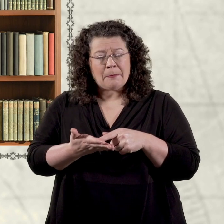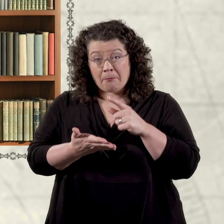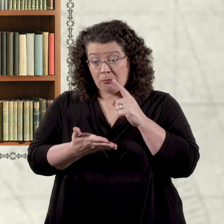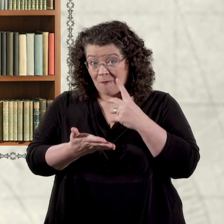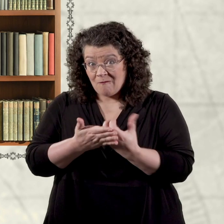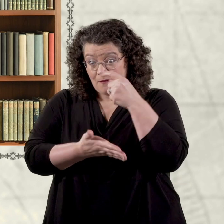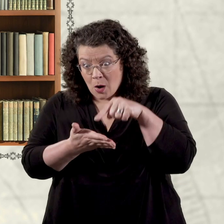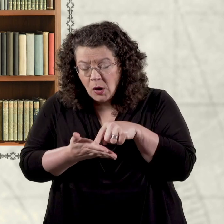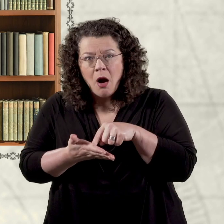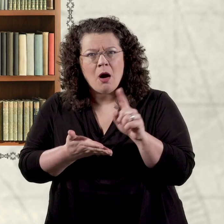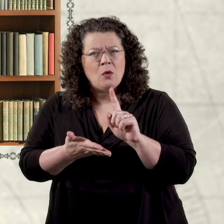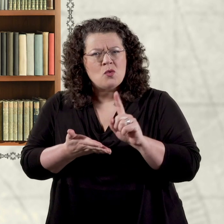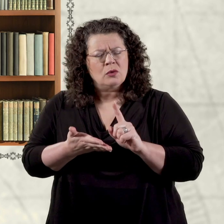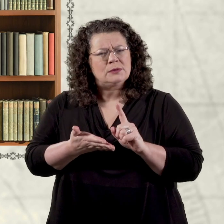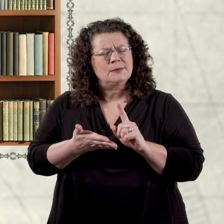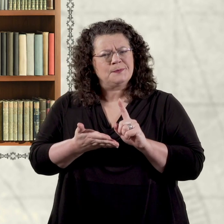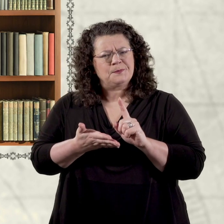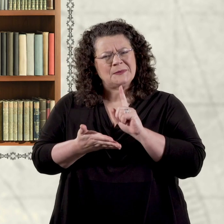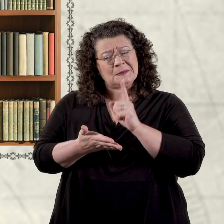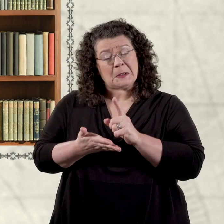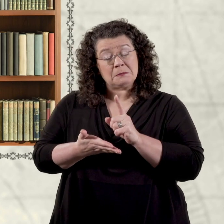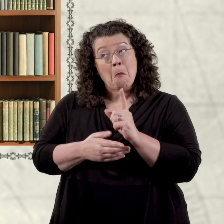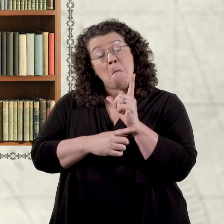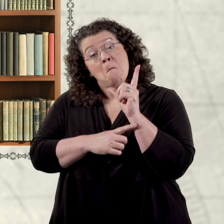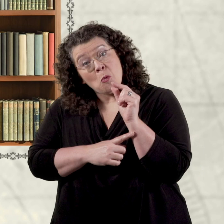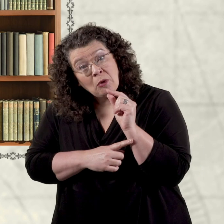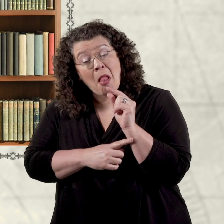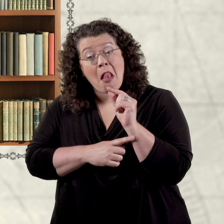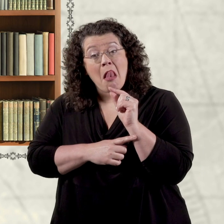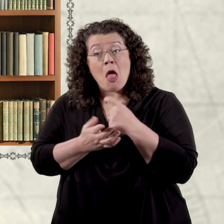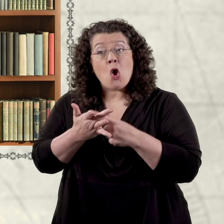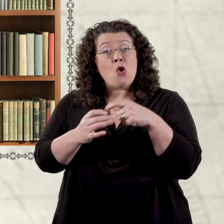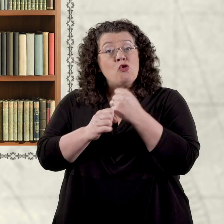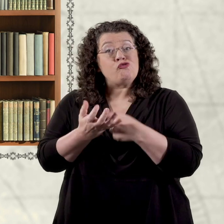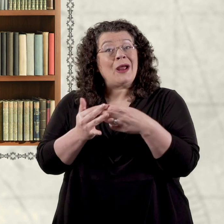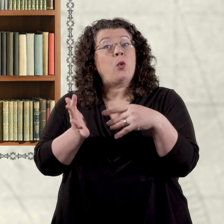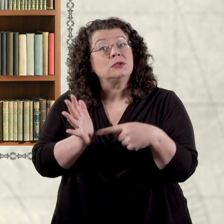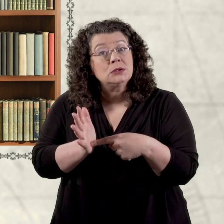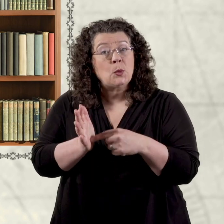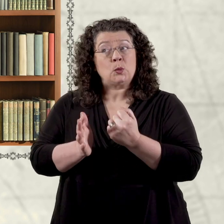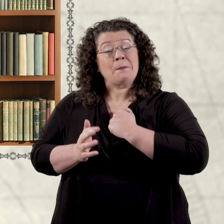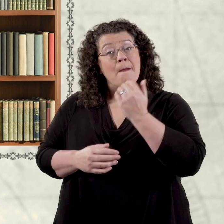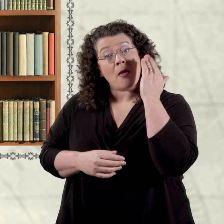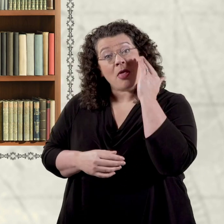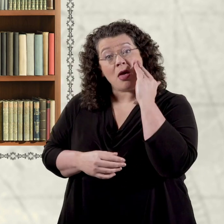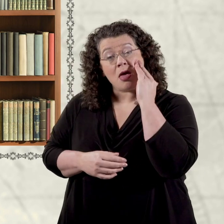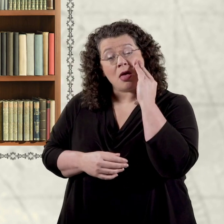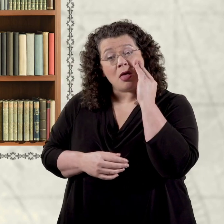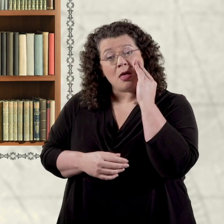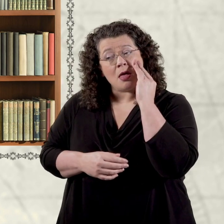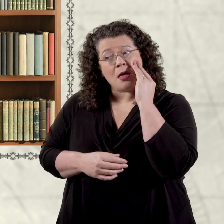Listen to what I found here. It is possible that Rigraust was her mother.